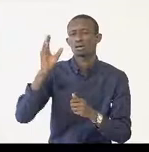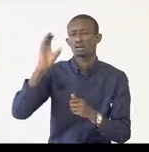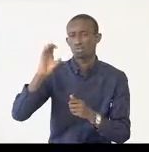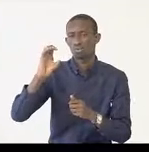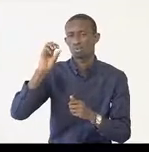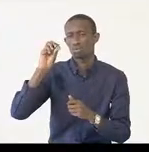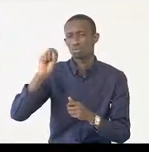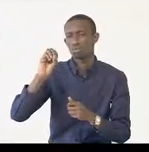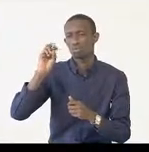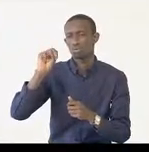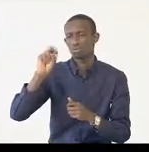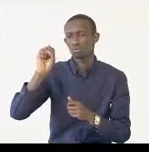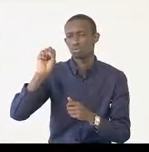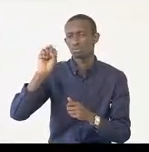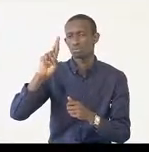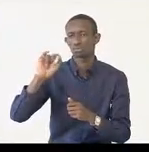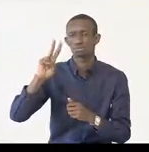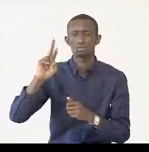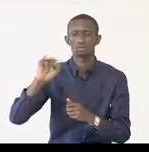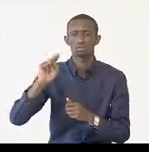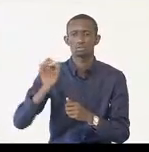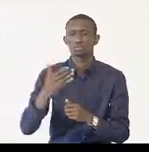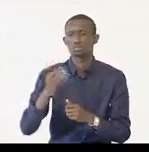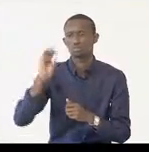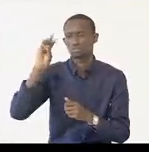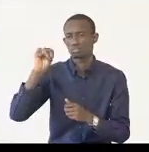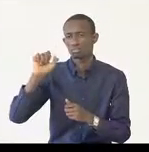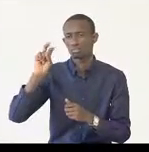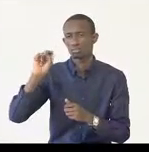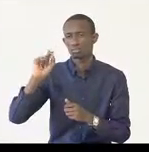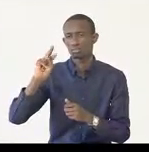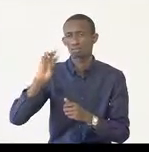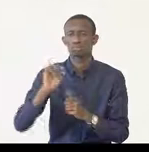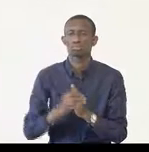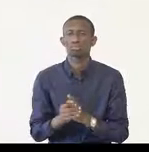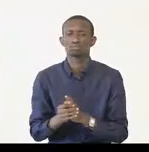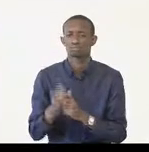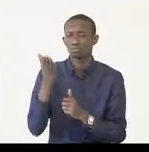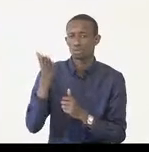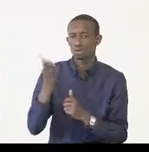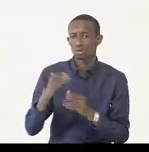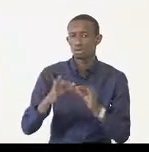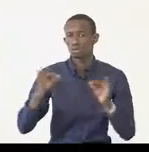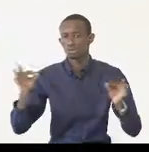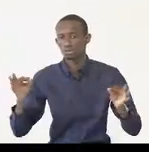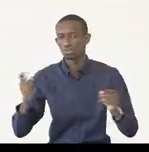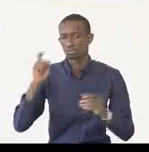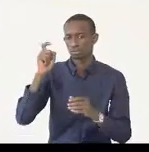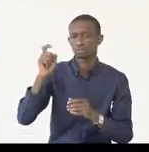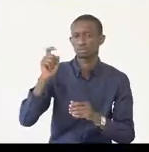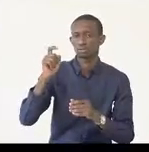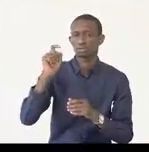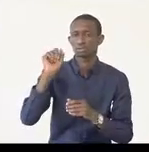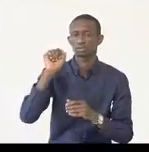of two objects with equal masses. This is what I want you to be with at the end of this